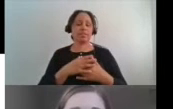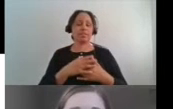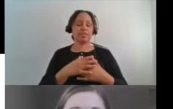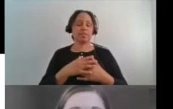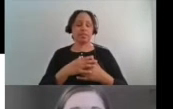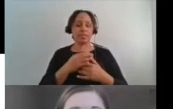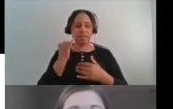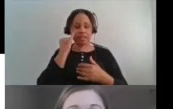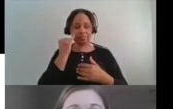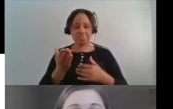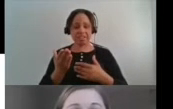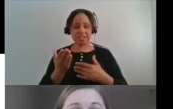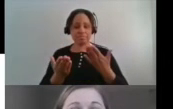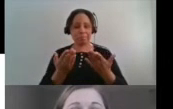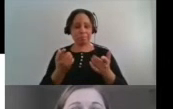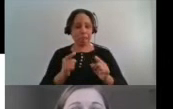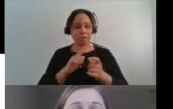with a specific patient.